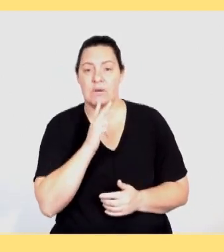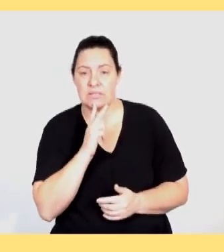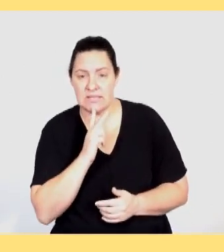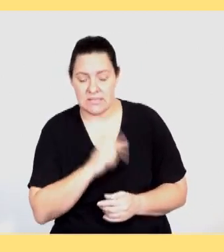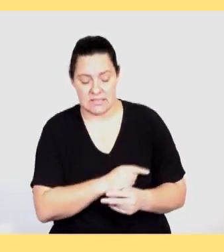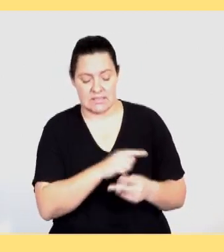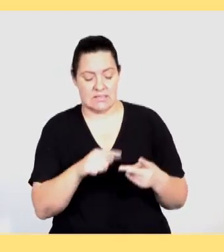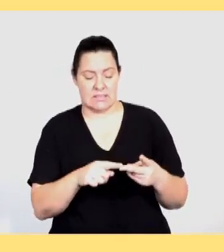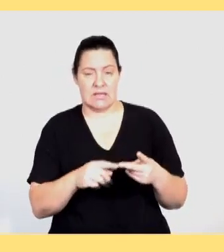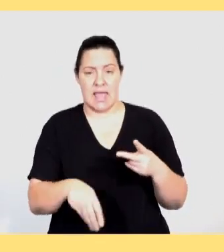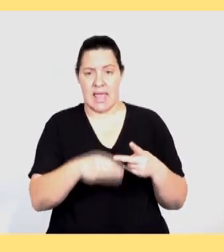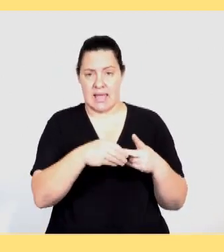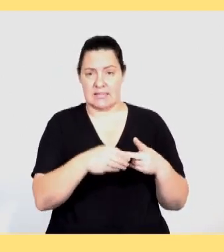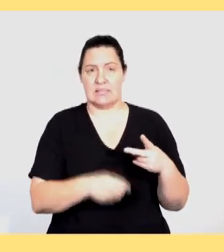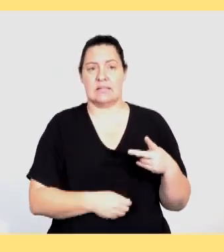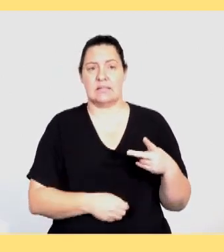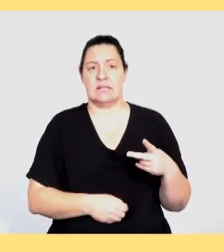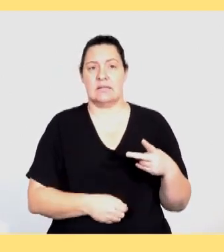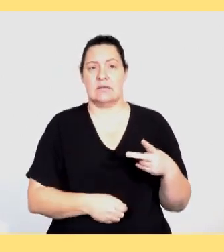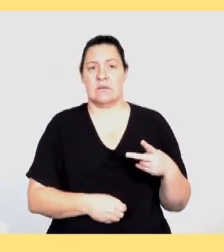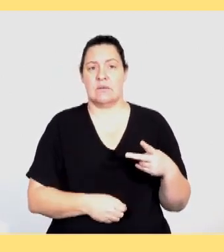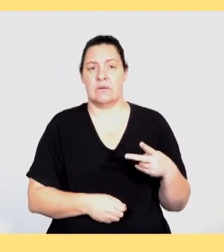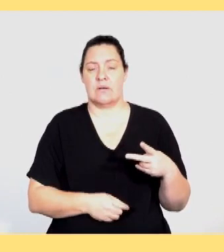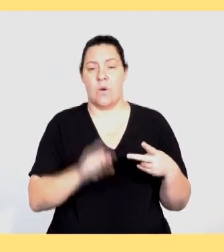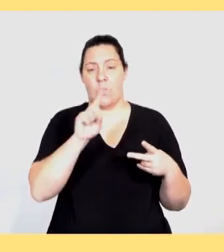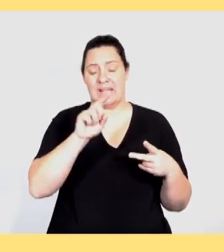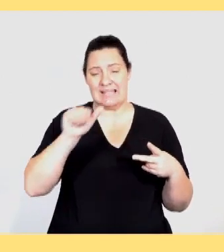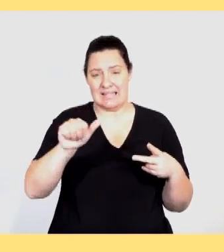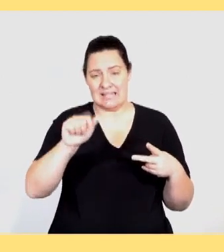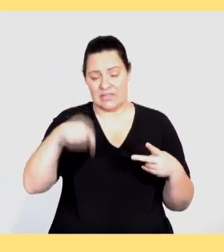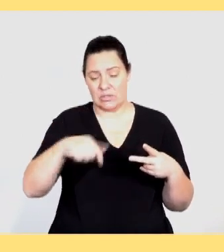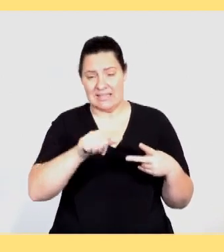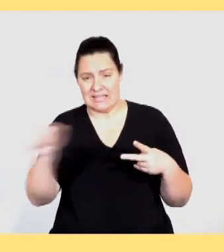figures. I'm going to shout the figures. It is 8,000 plus